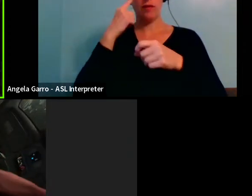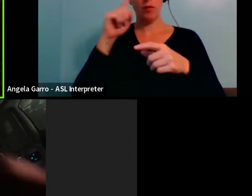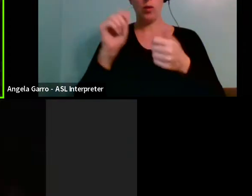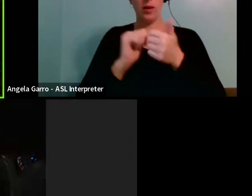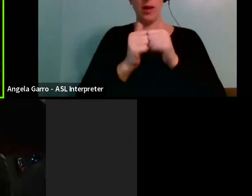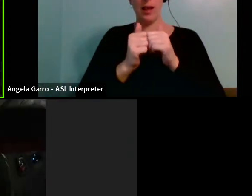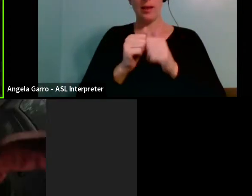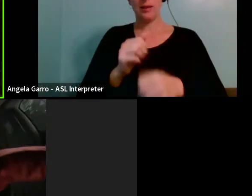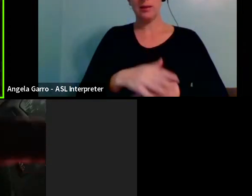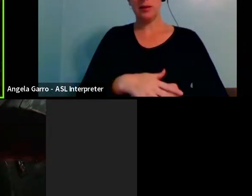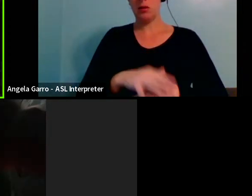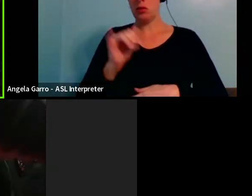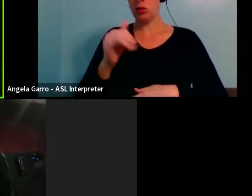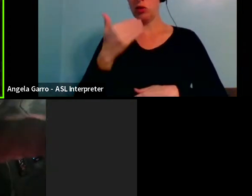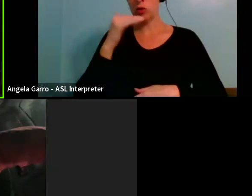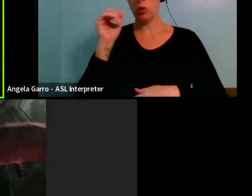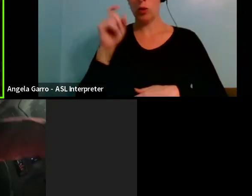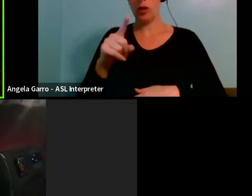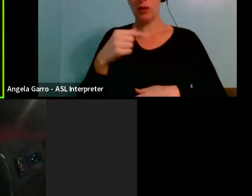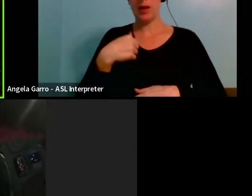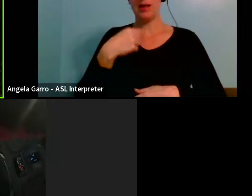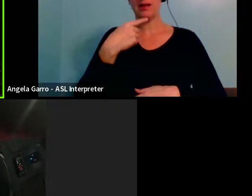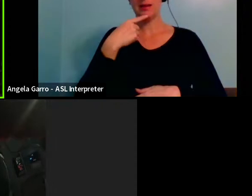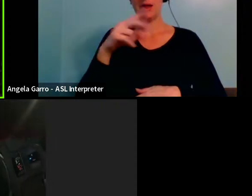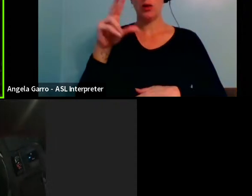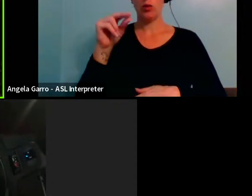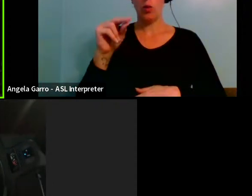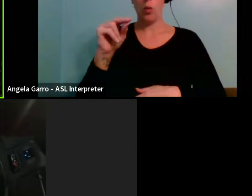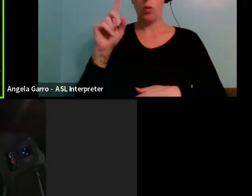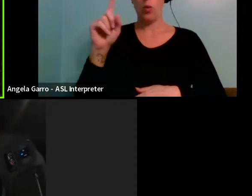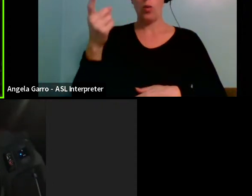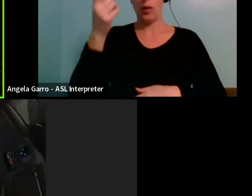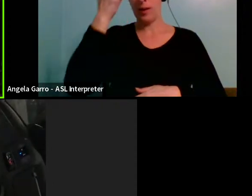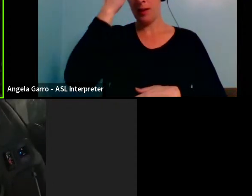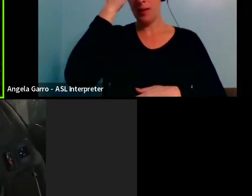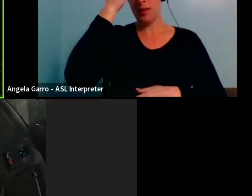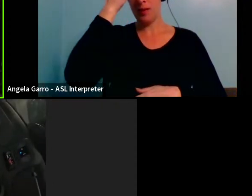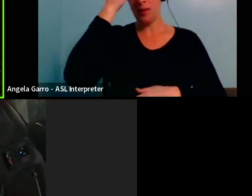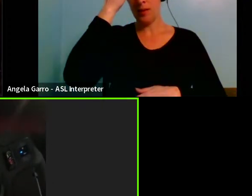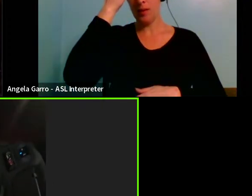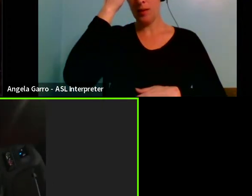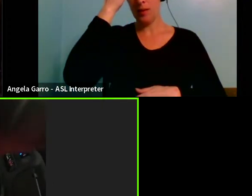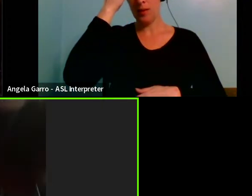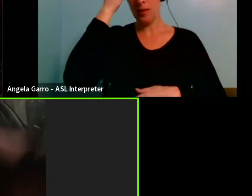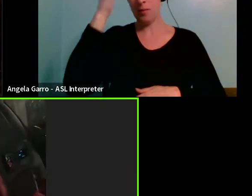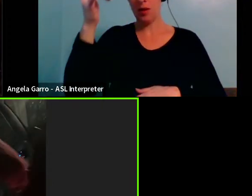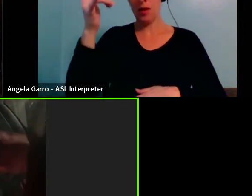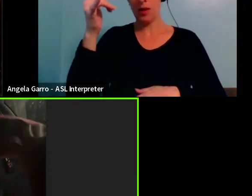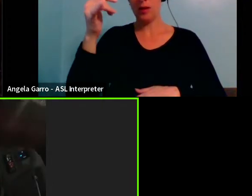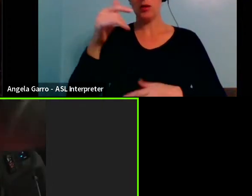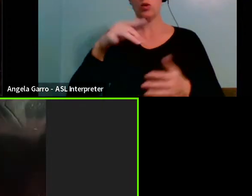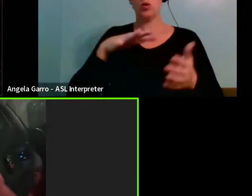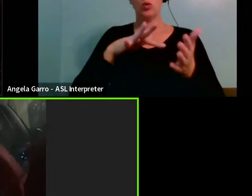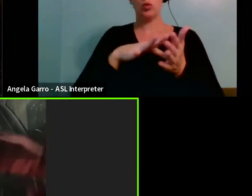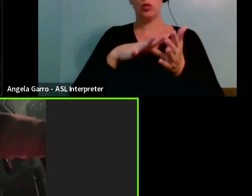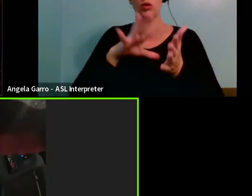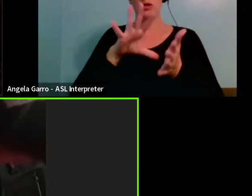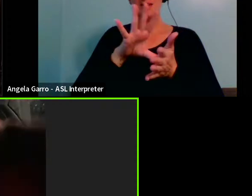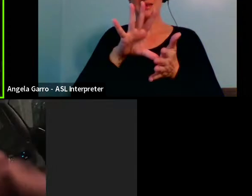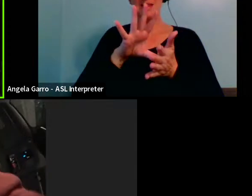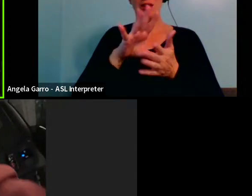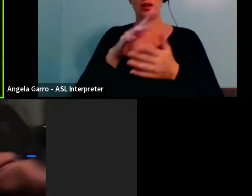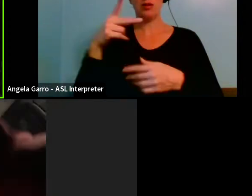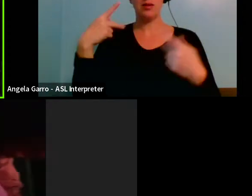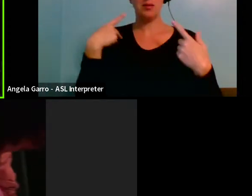So I would say no, only because junior and senior PE is not a